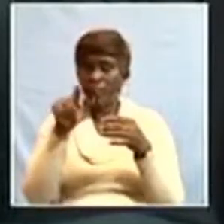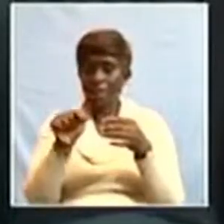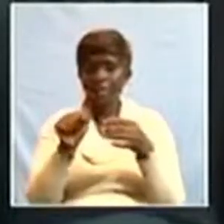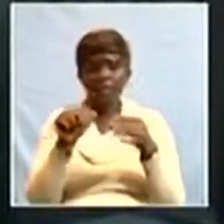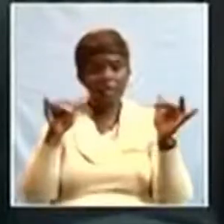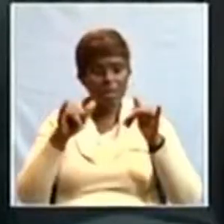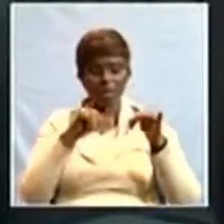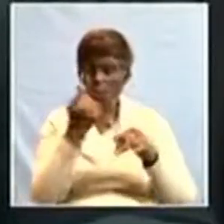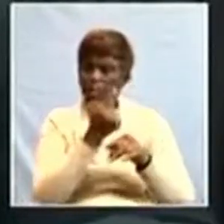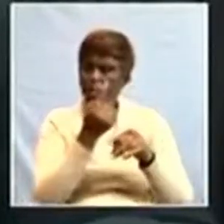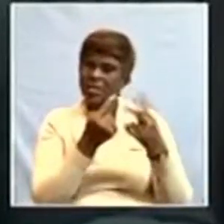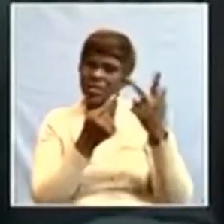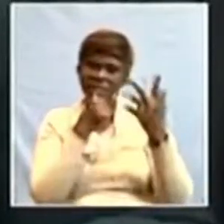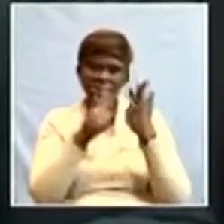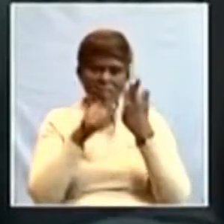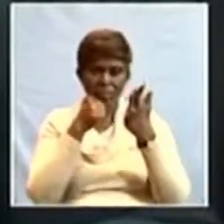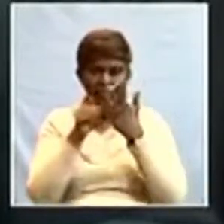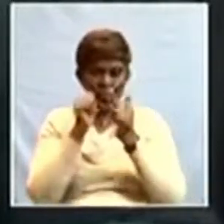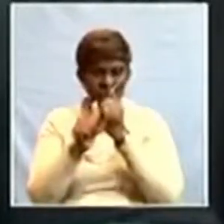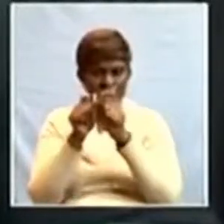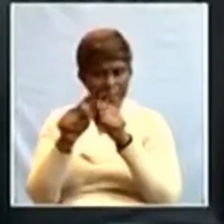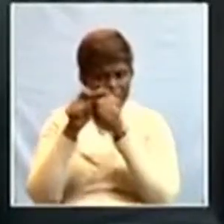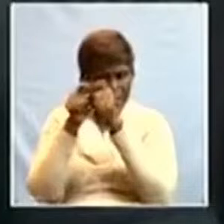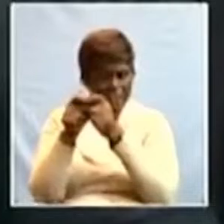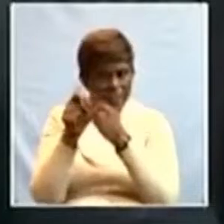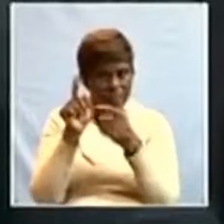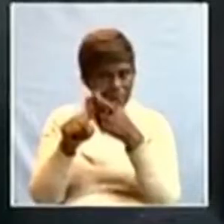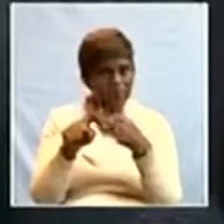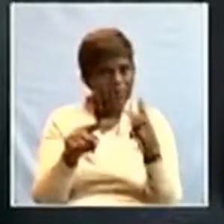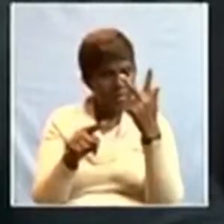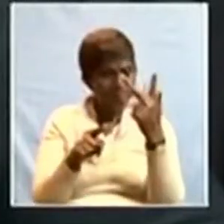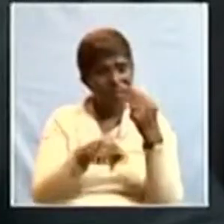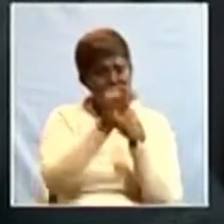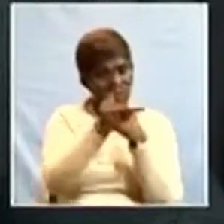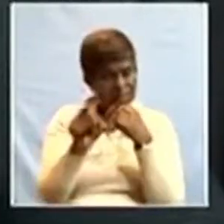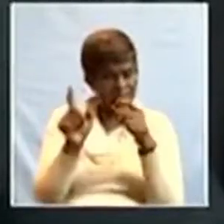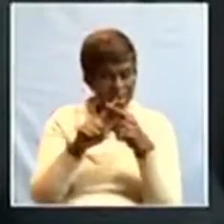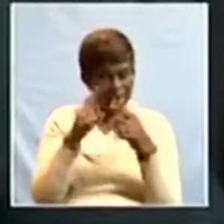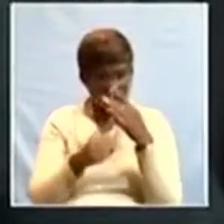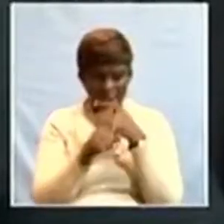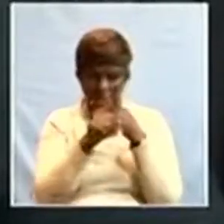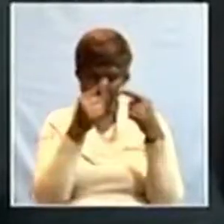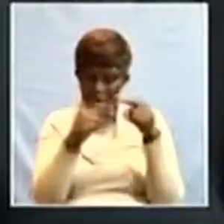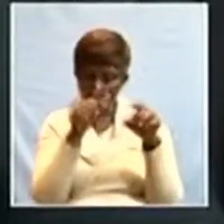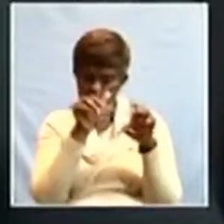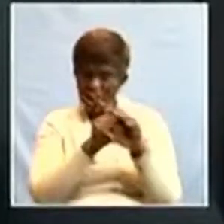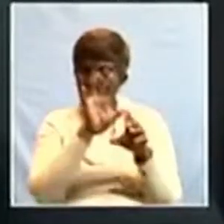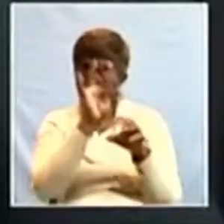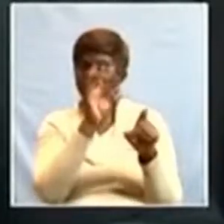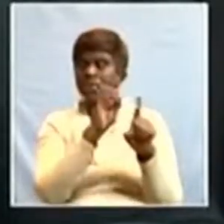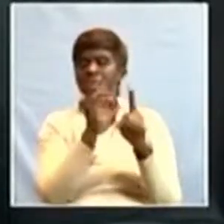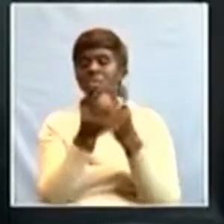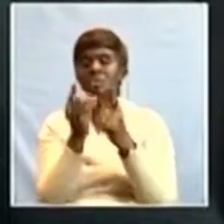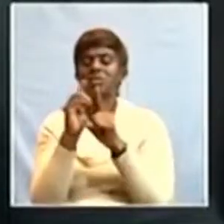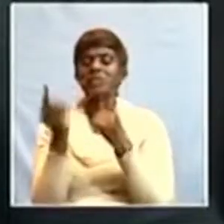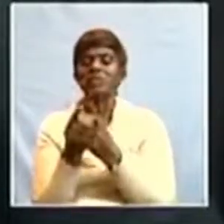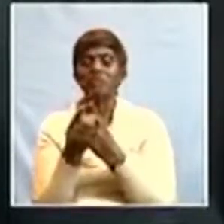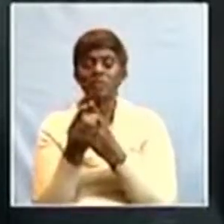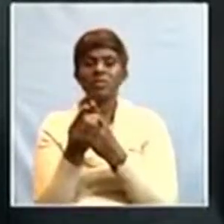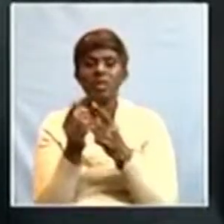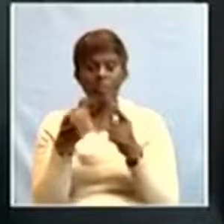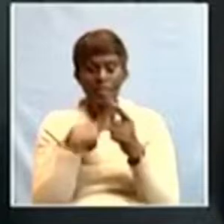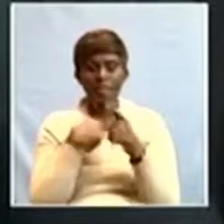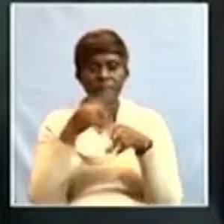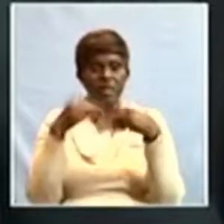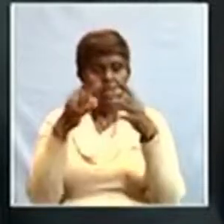It's only 3 letters issued to 3 individuals, and yet this happened in 9 districts. I